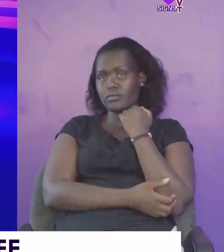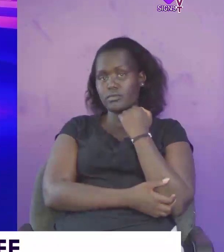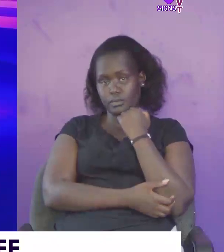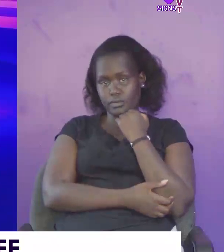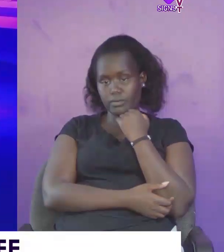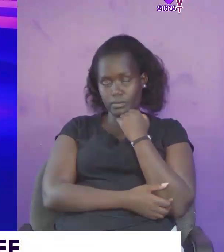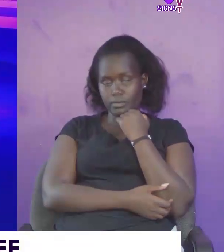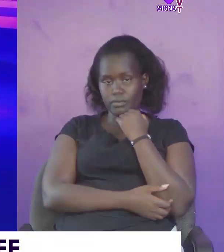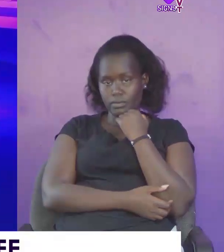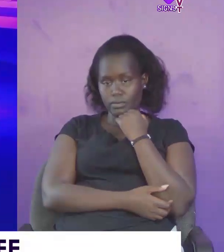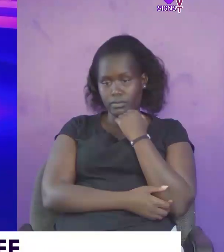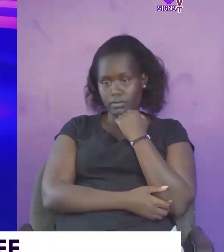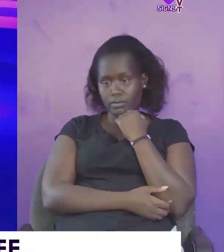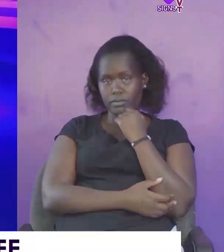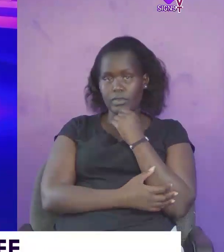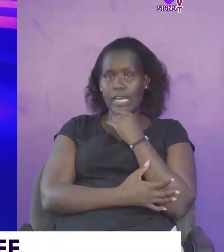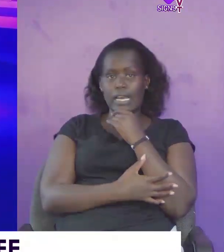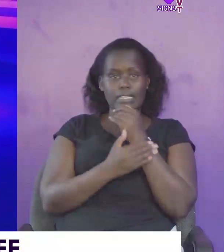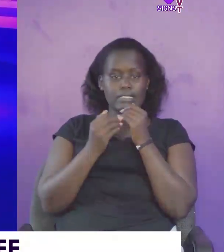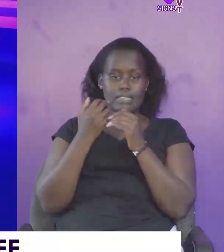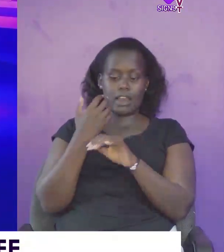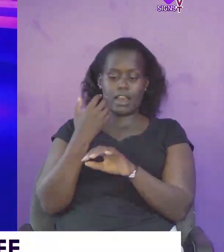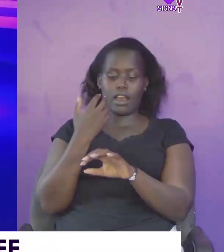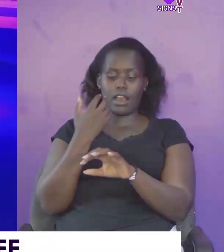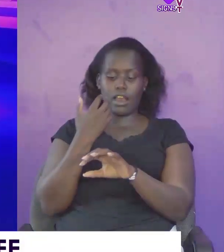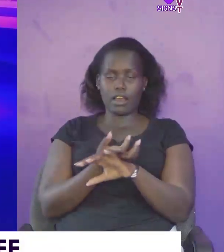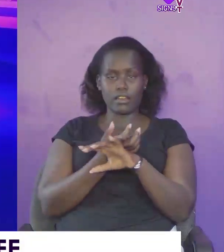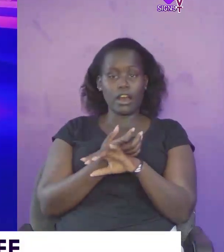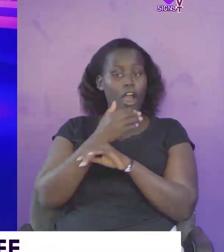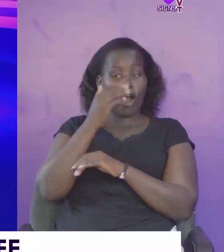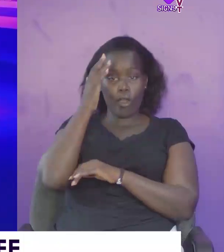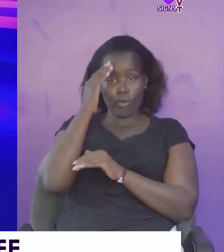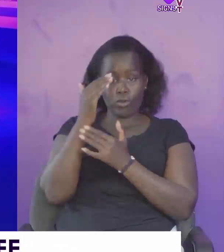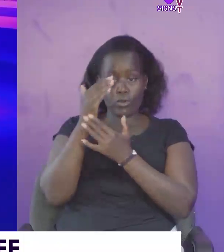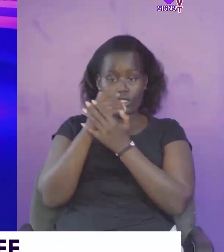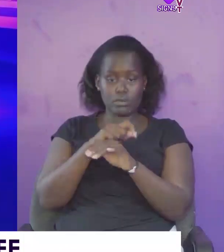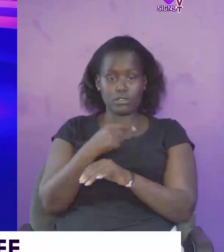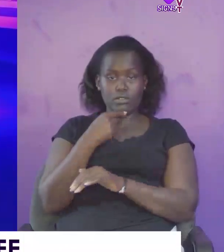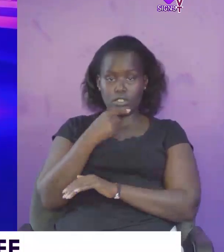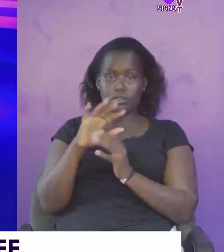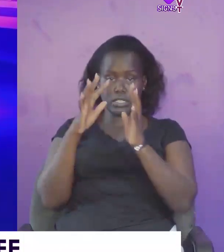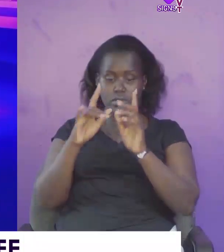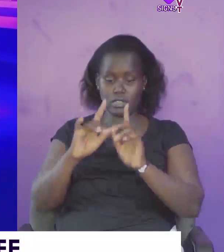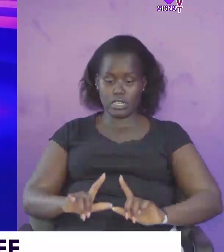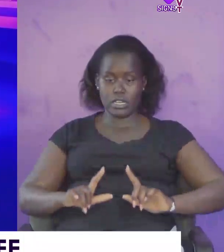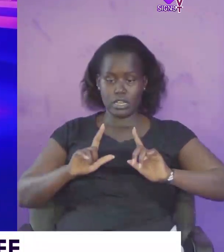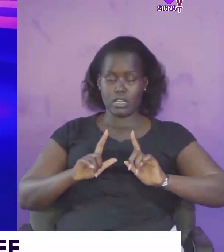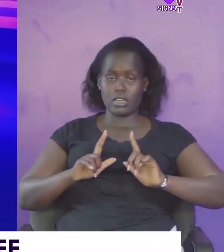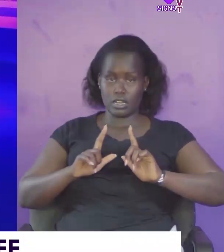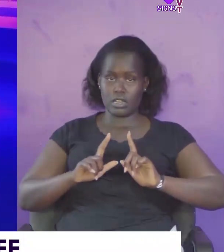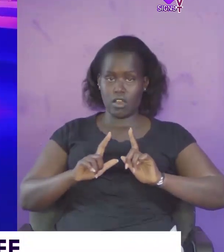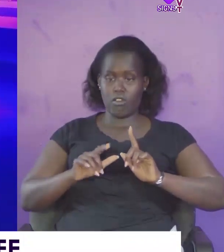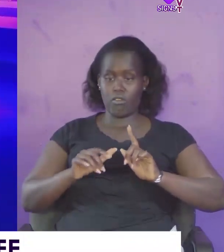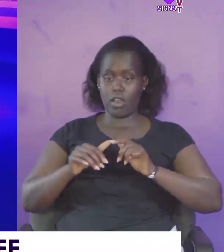glaring poverty. Okay. It is very, very difficult. Even at times when we say we are celebrating the lives of our lost